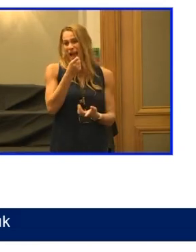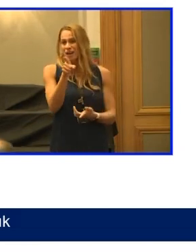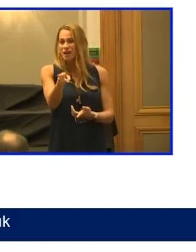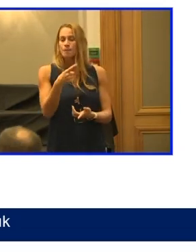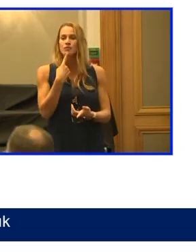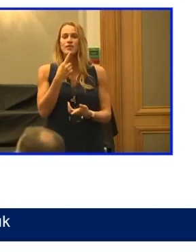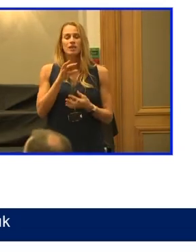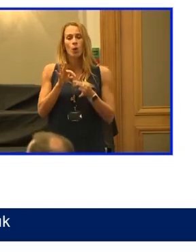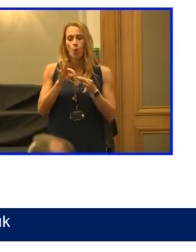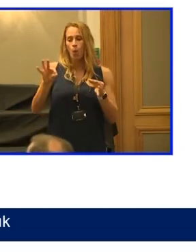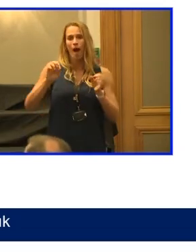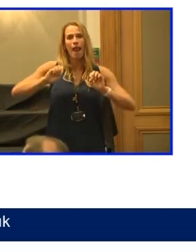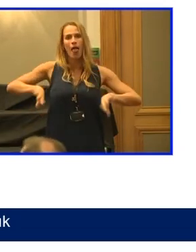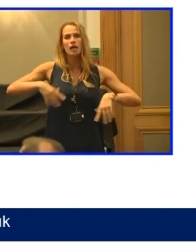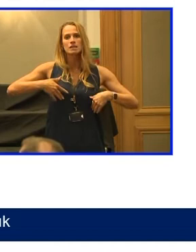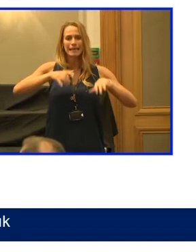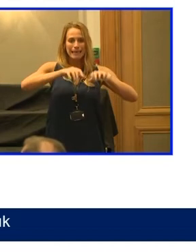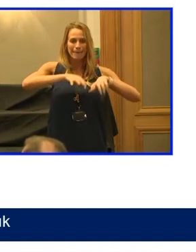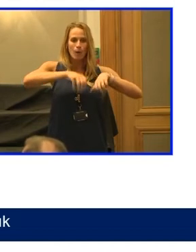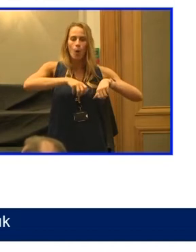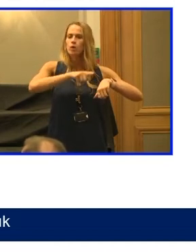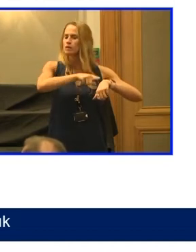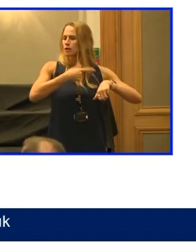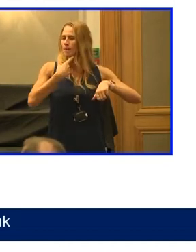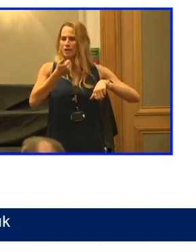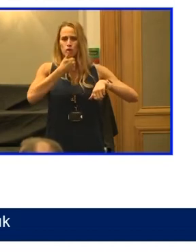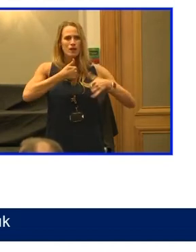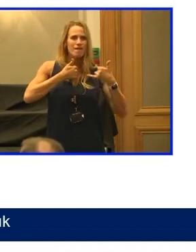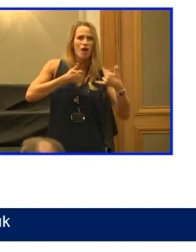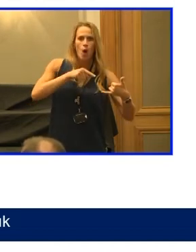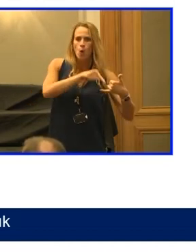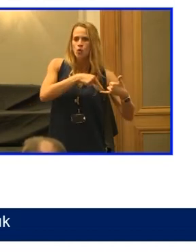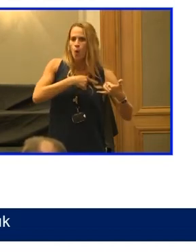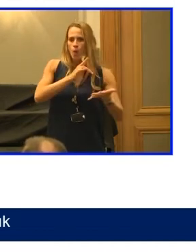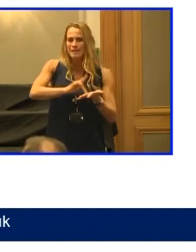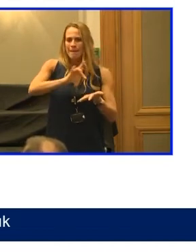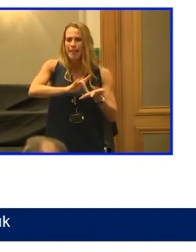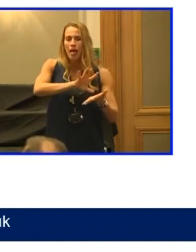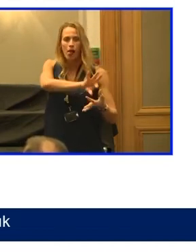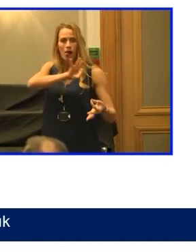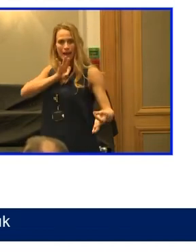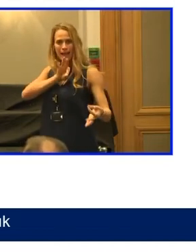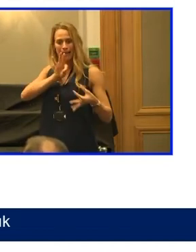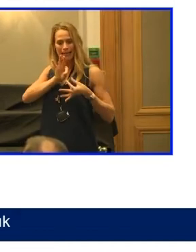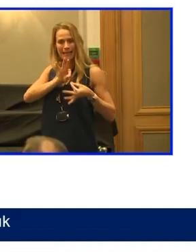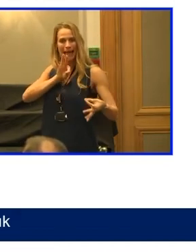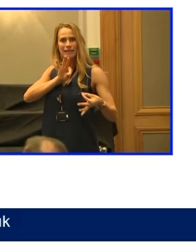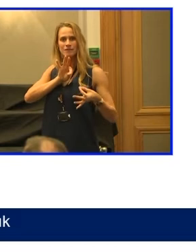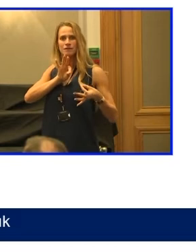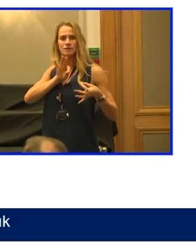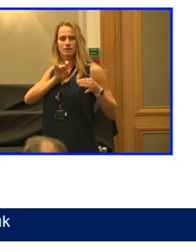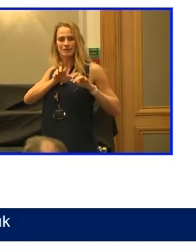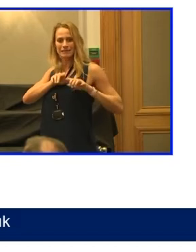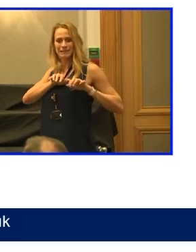keyboard and run it with any bit of technology, be it your laptop, your smartphone, or your tablet. And as long as you've got that orientation with